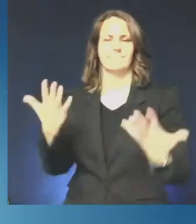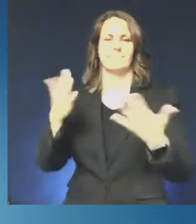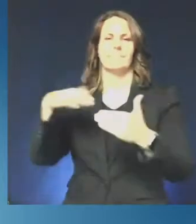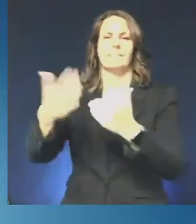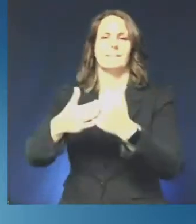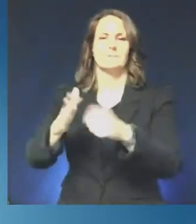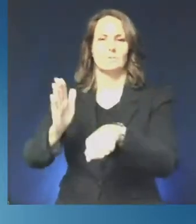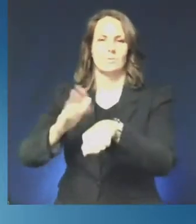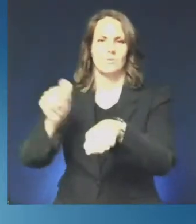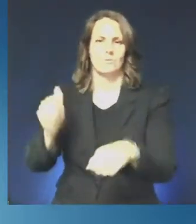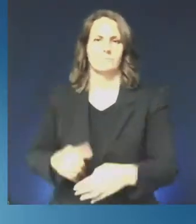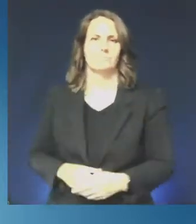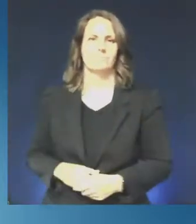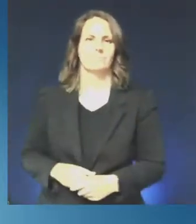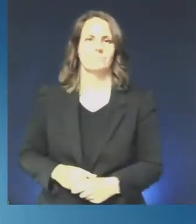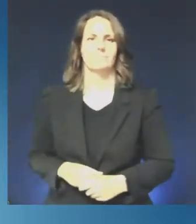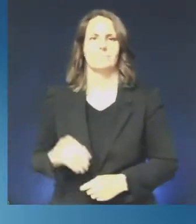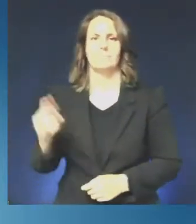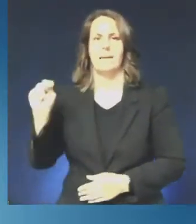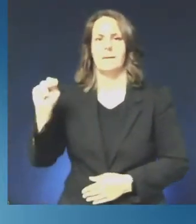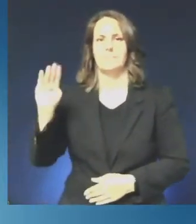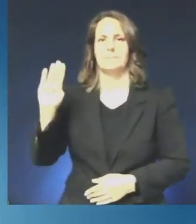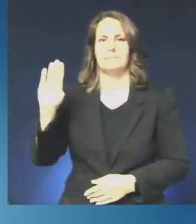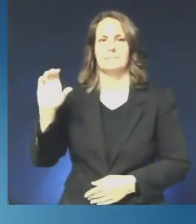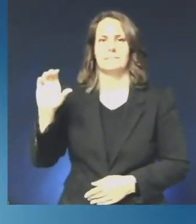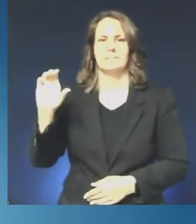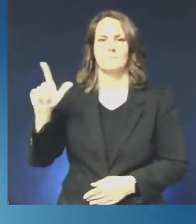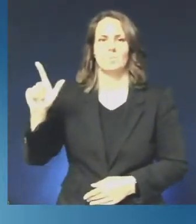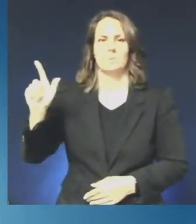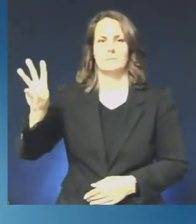NBC 26. Caroline?